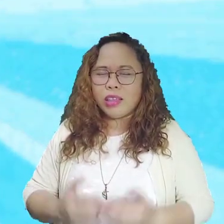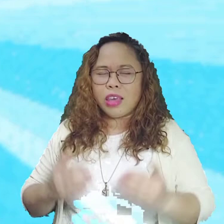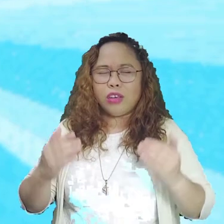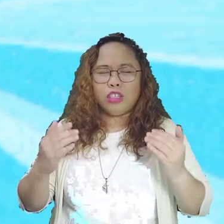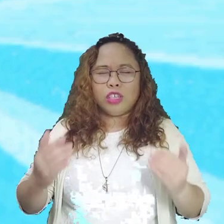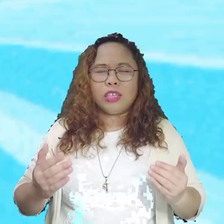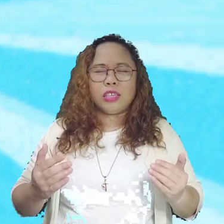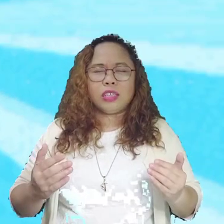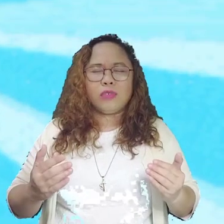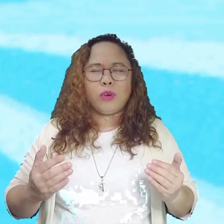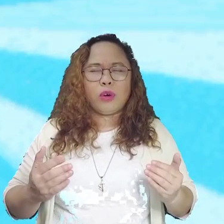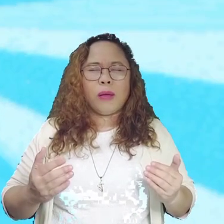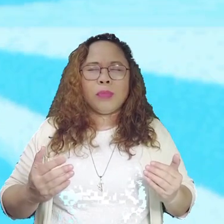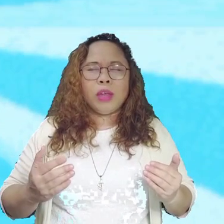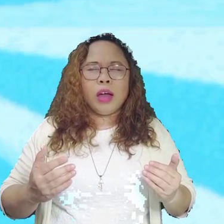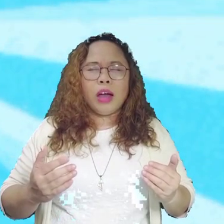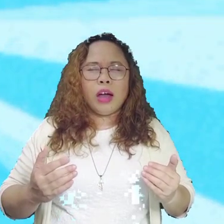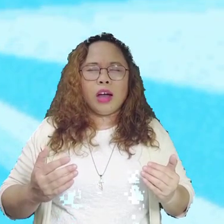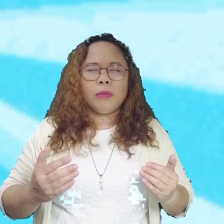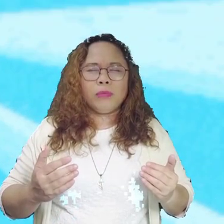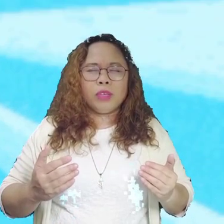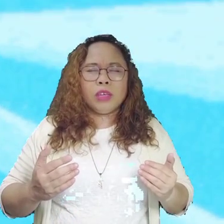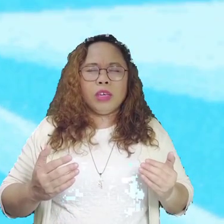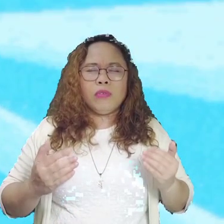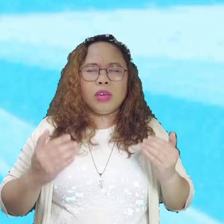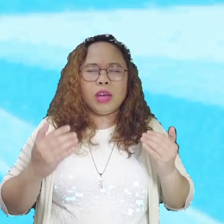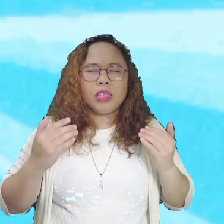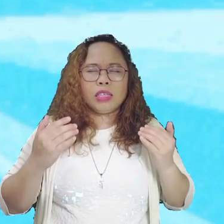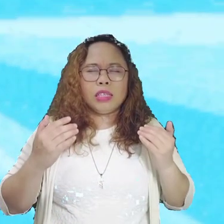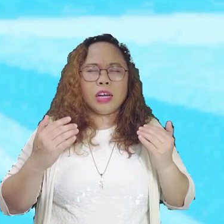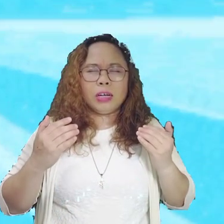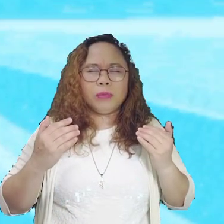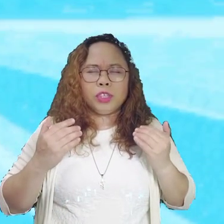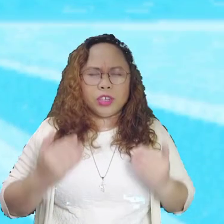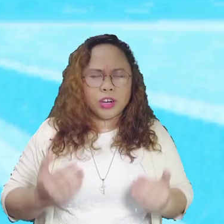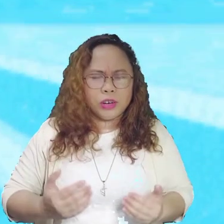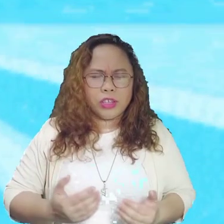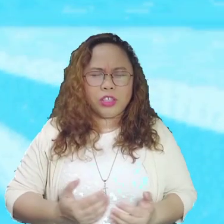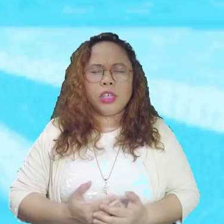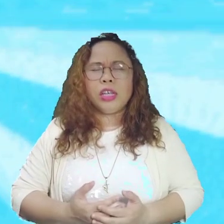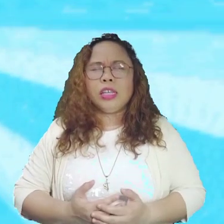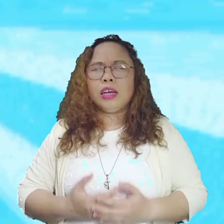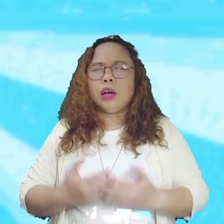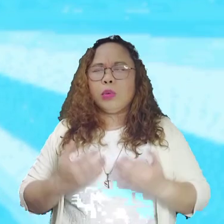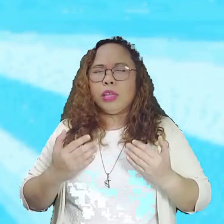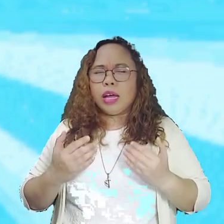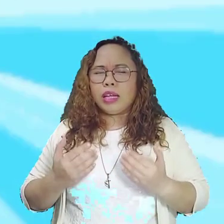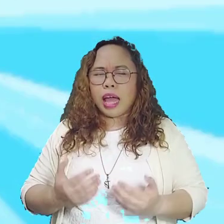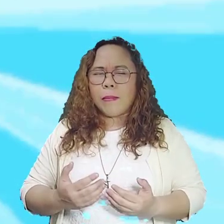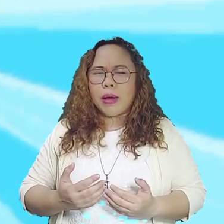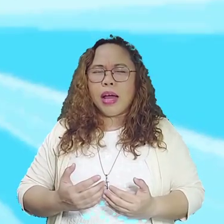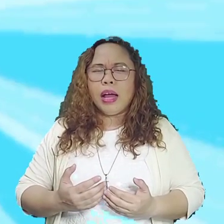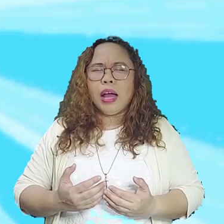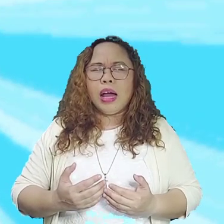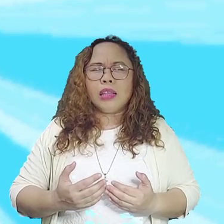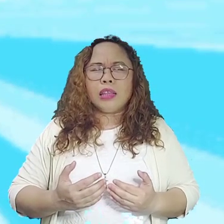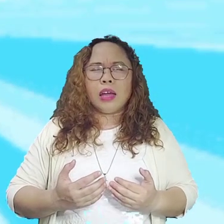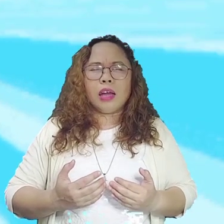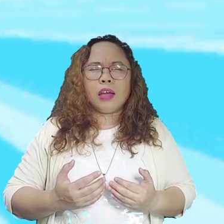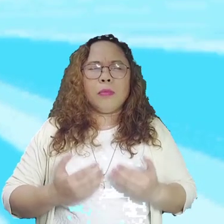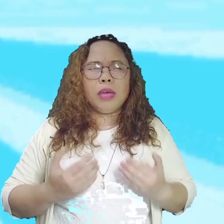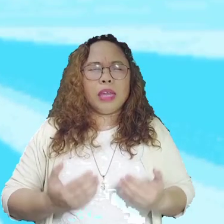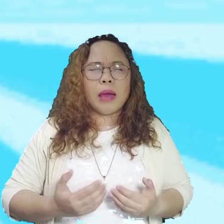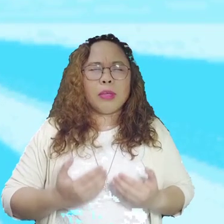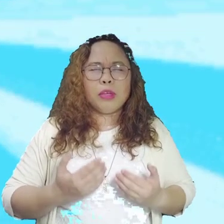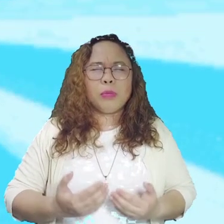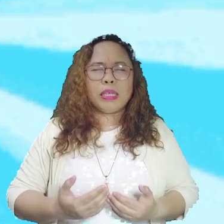us strength thank you jesus for uh giving us the courage nagawin antama at